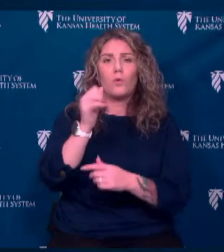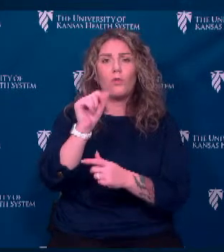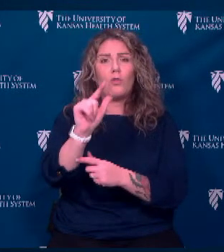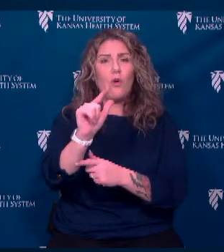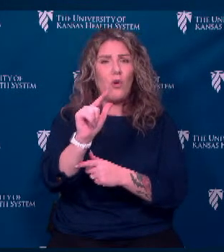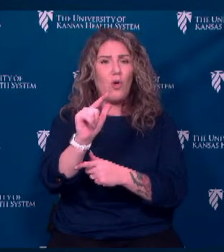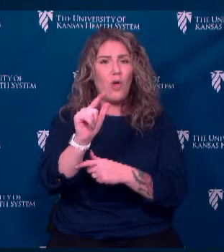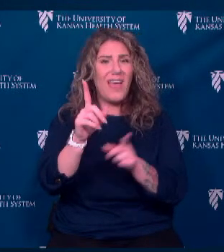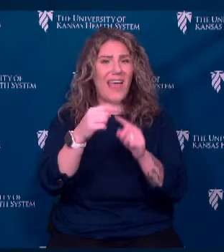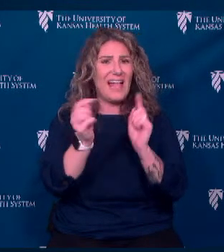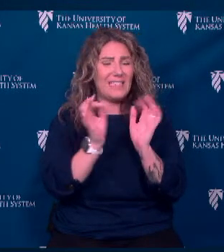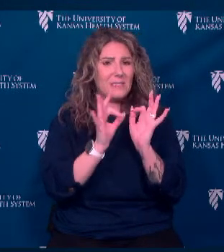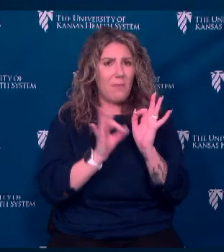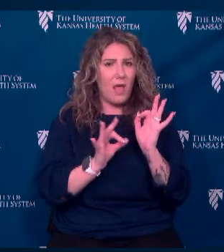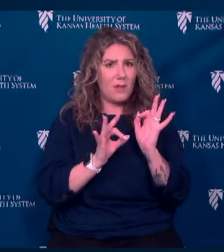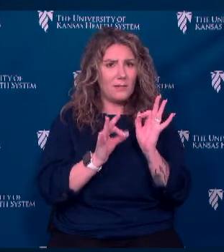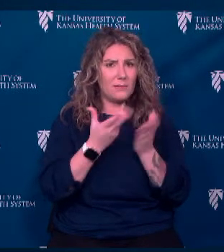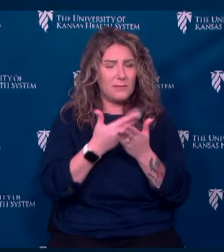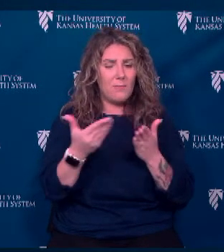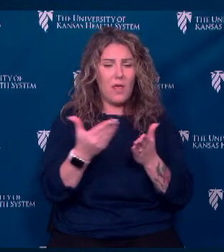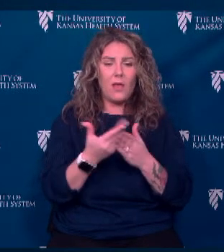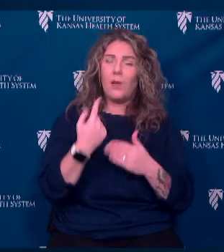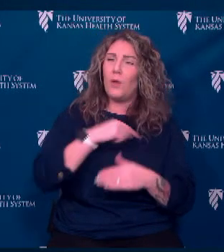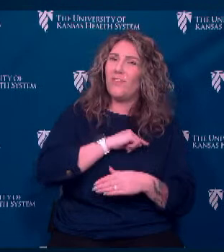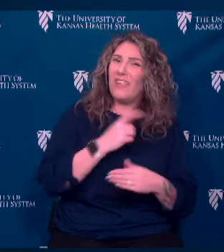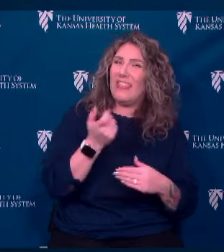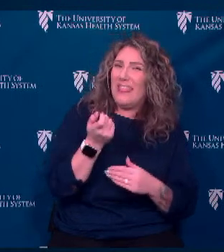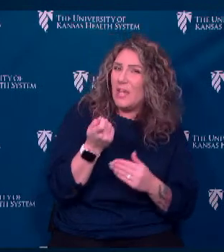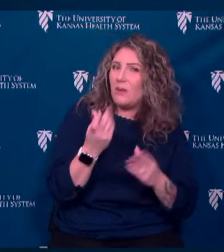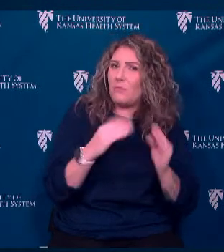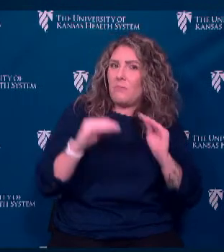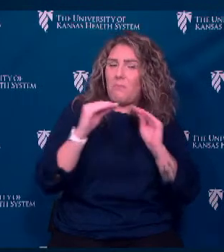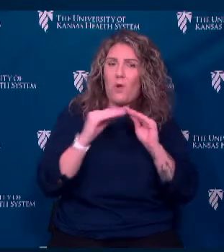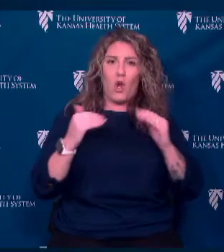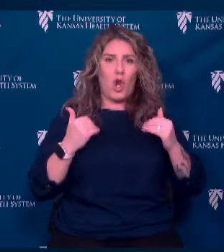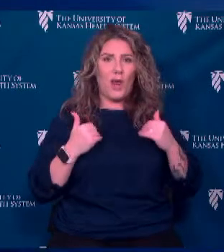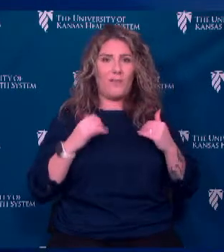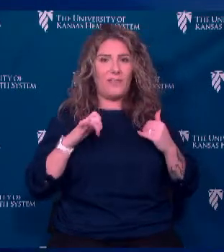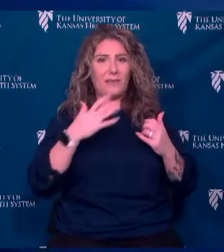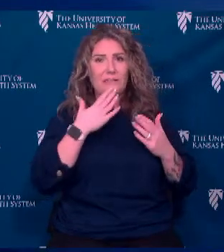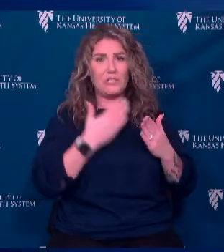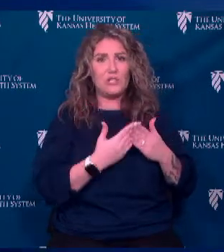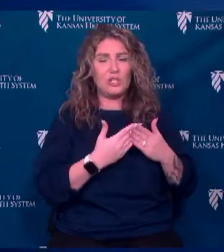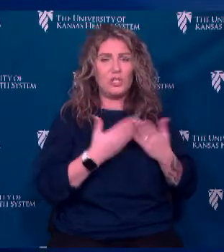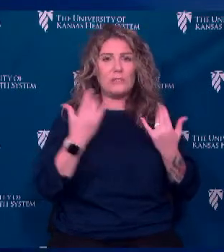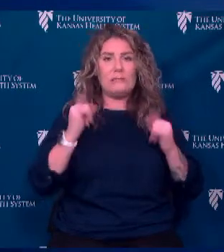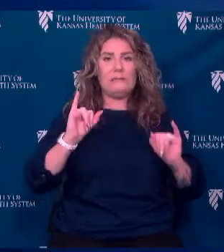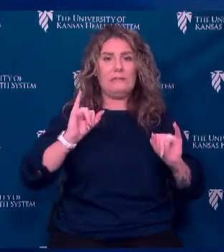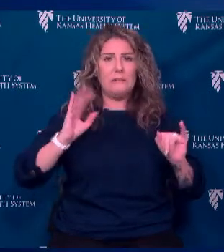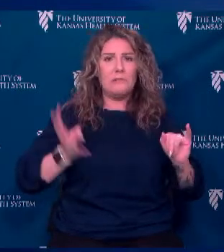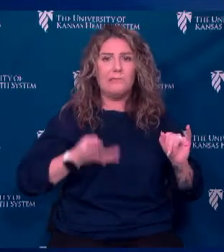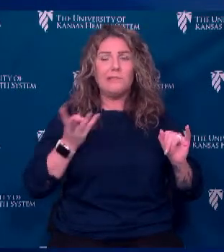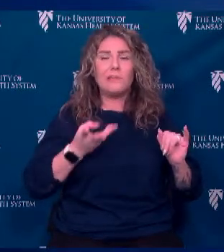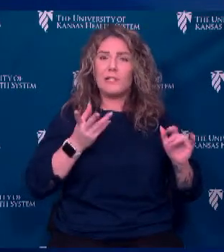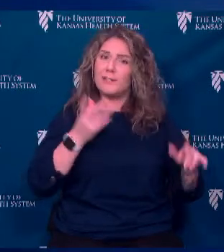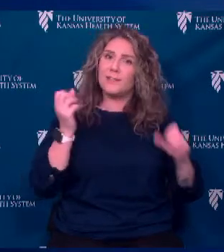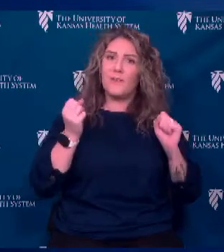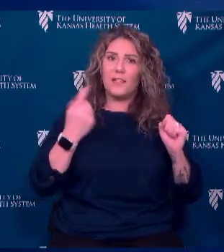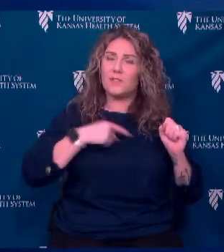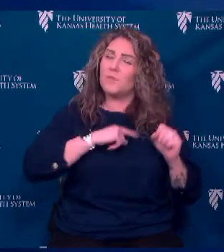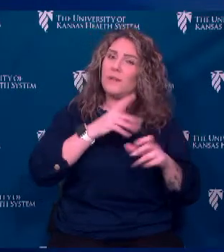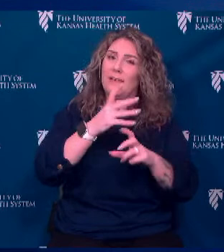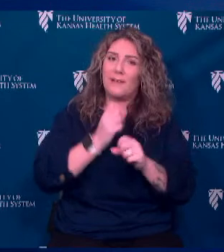more? Well, we've gotten a little more, so we have some, so that's been good. We still administer it almost as fast as we get